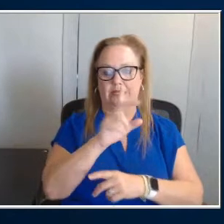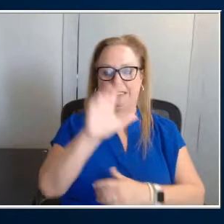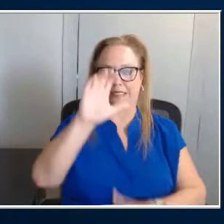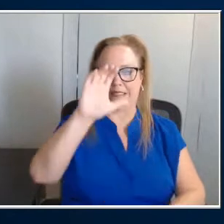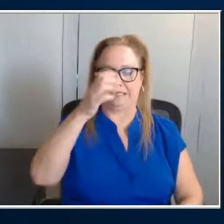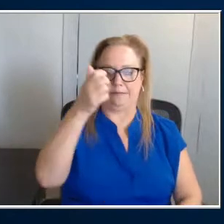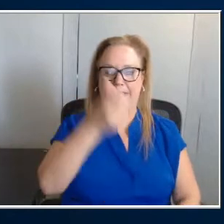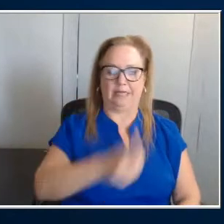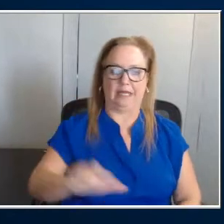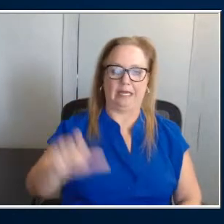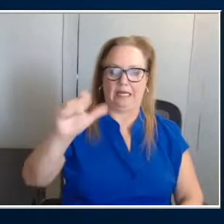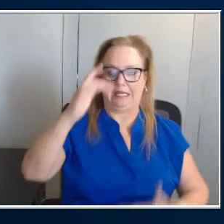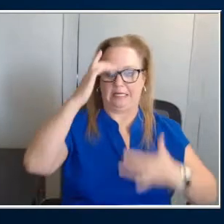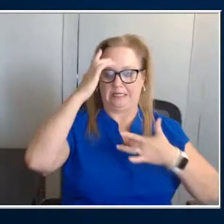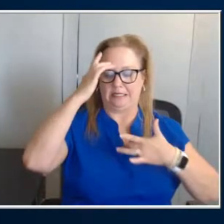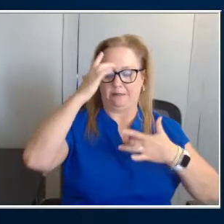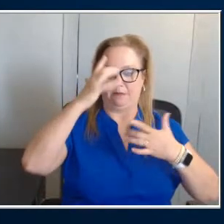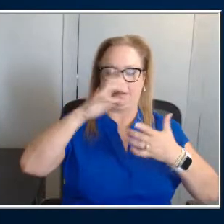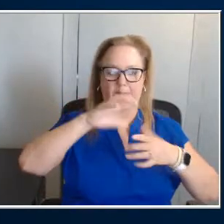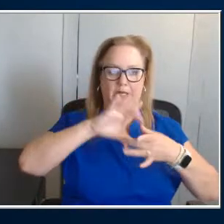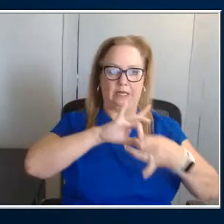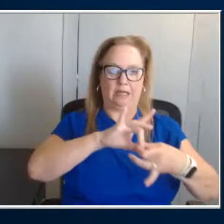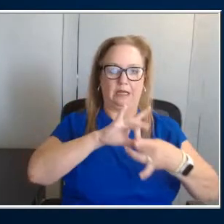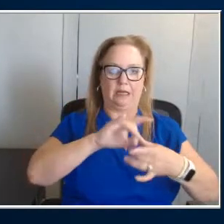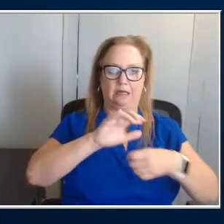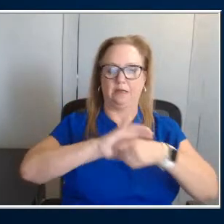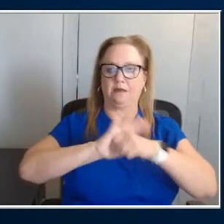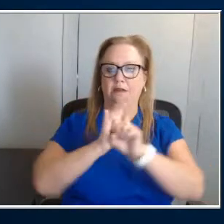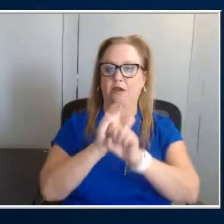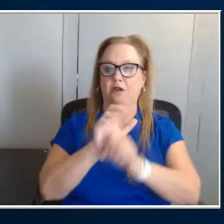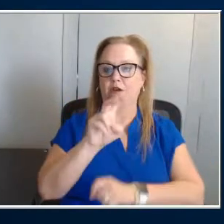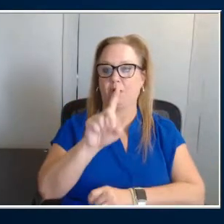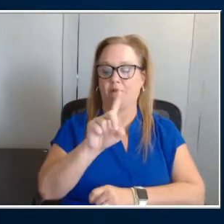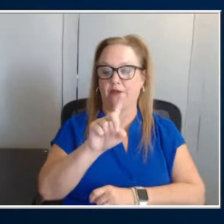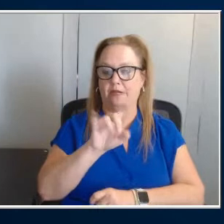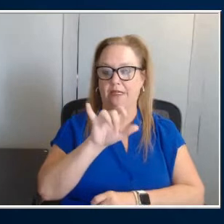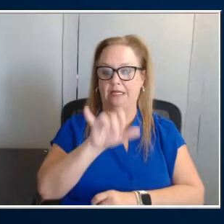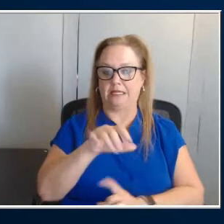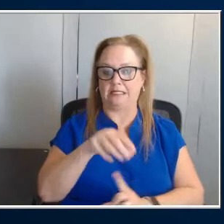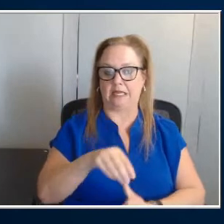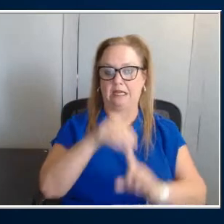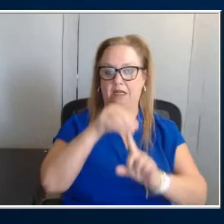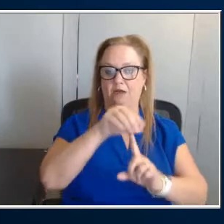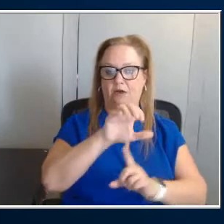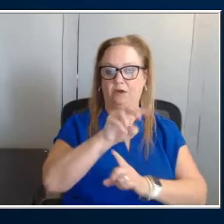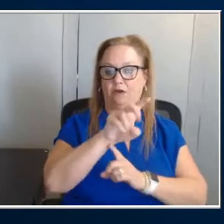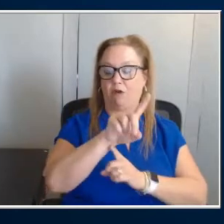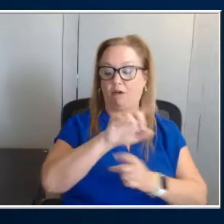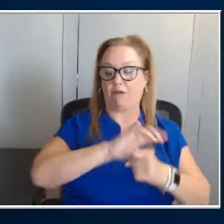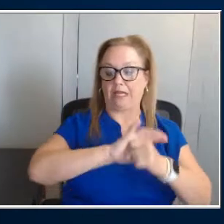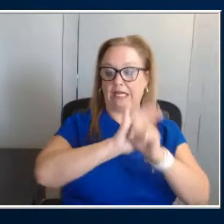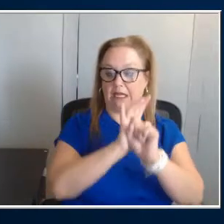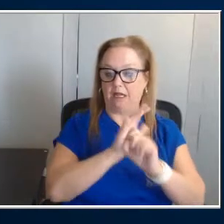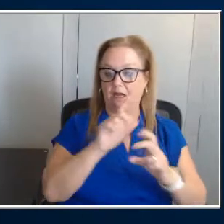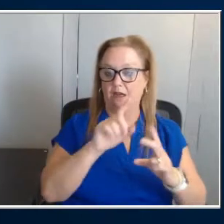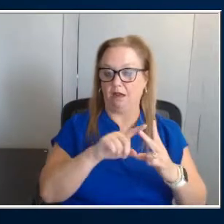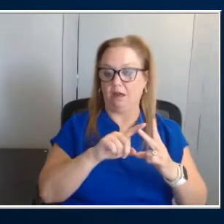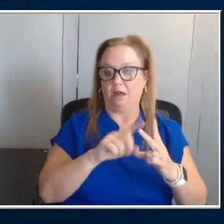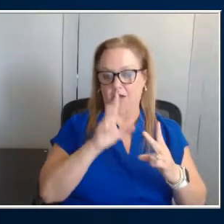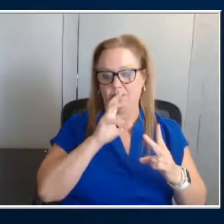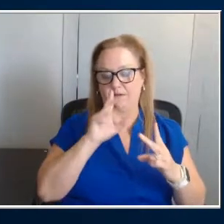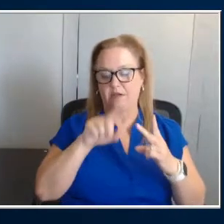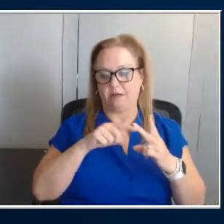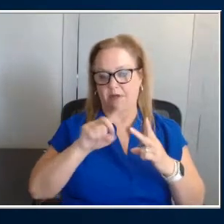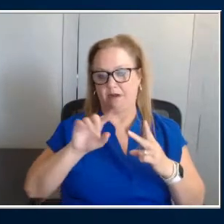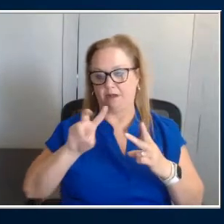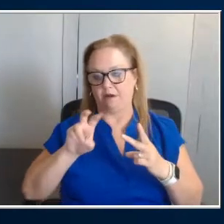and every symptom could be tied back to COVID. Is that unique to COVID, or is one, and we've talked to other viruses will